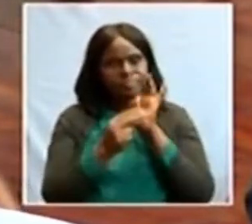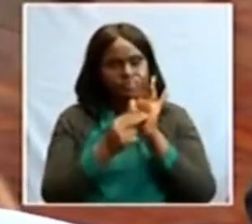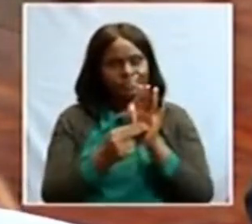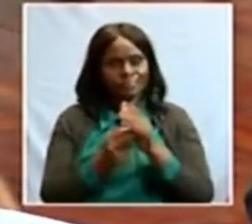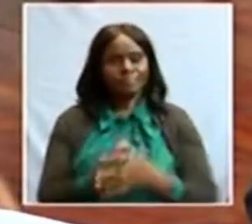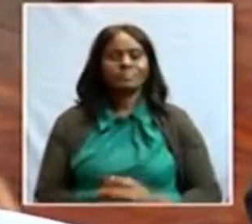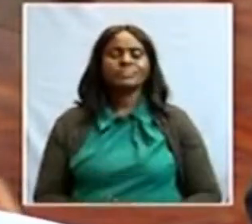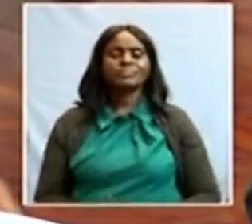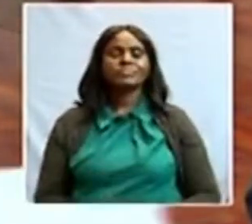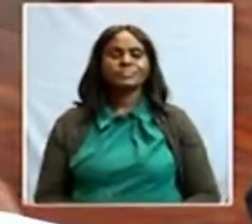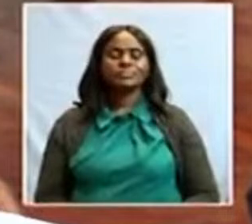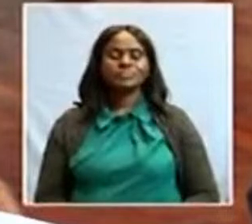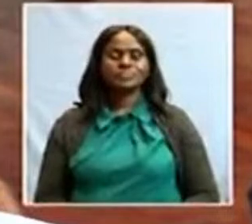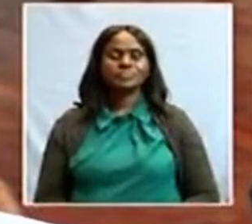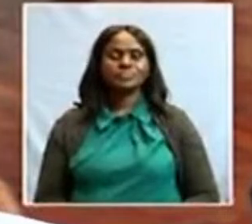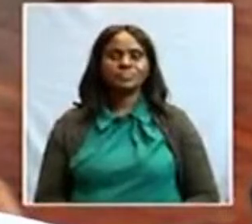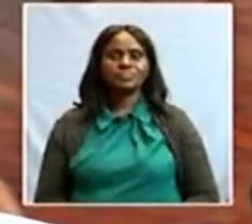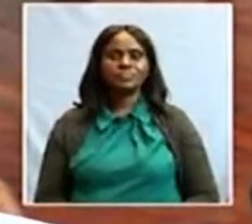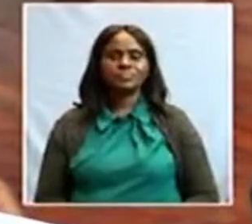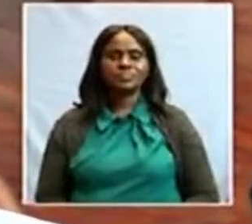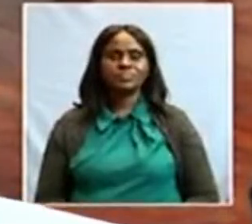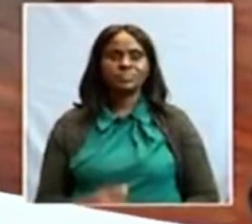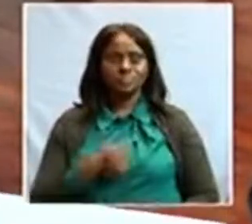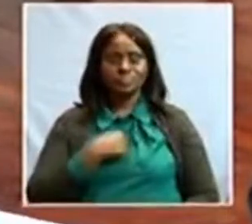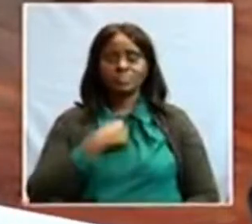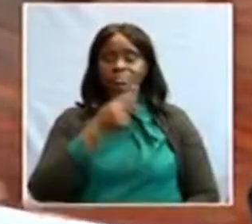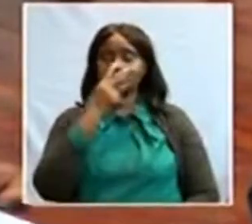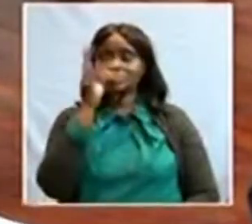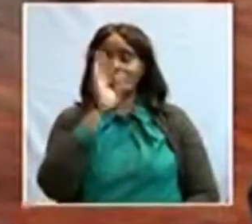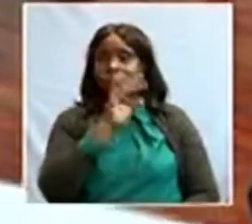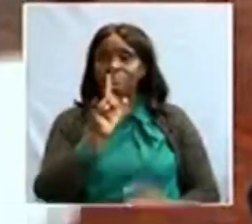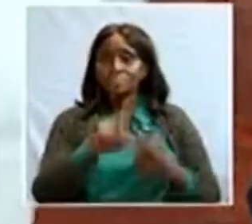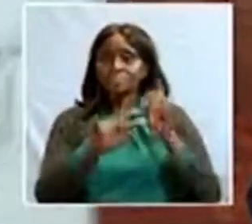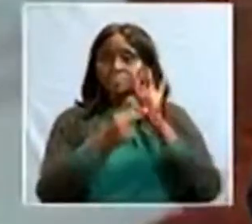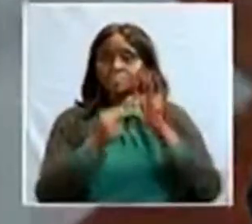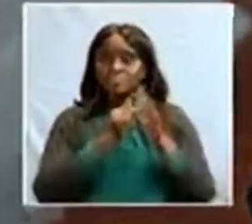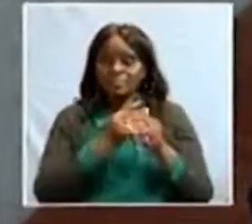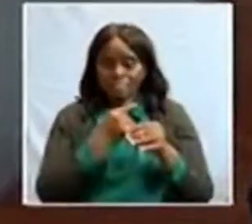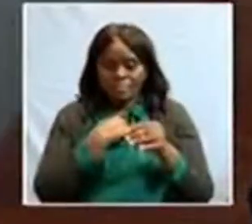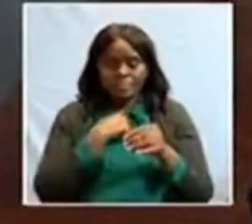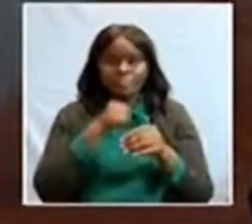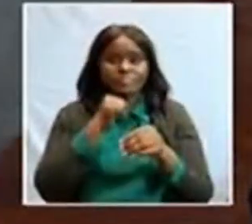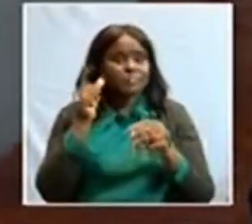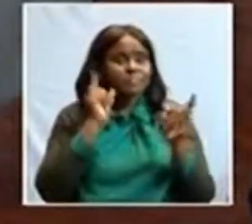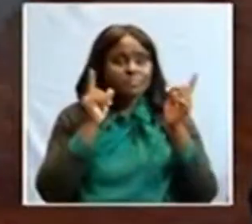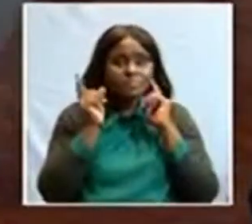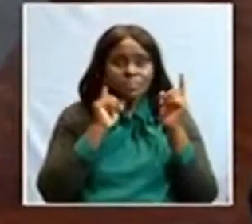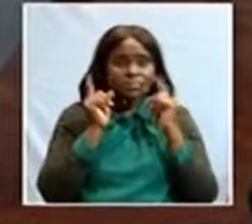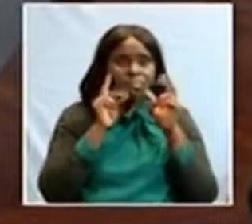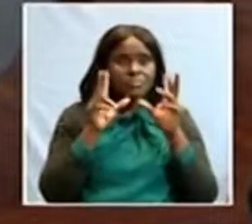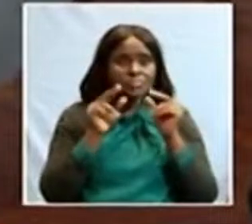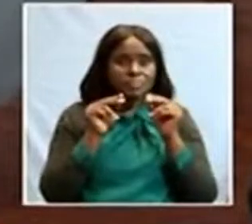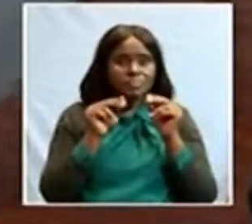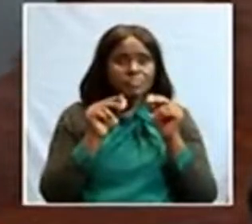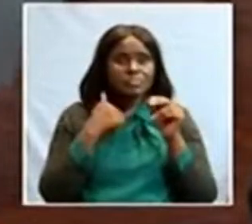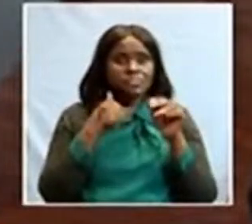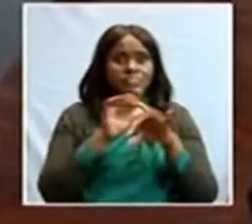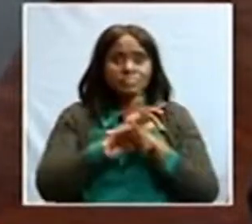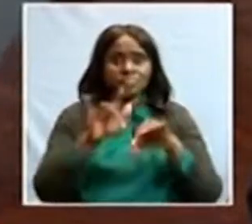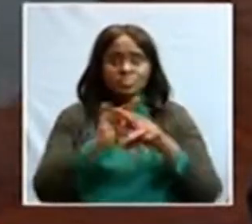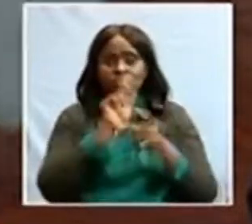question. I've seen the two documents, but I've not read the new one. There is nothing like this